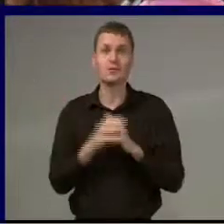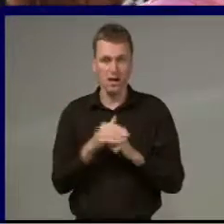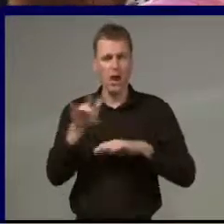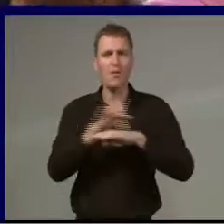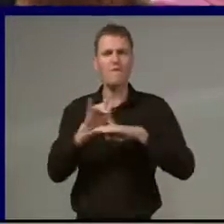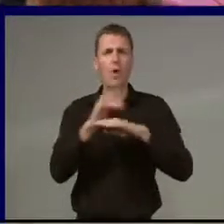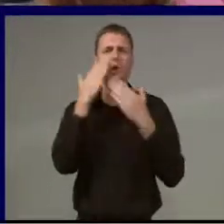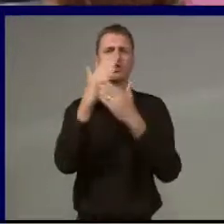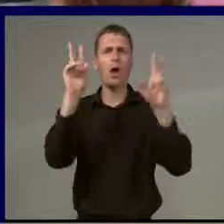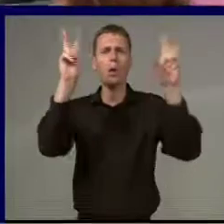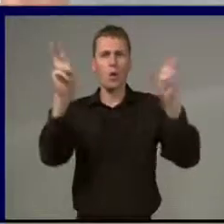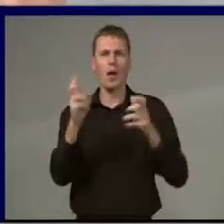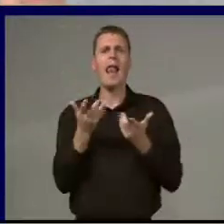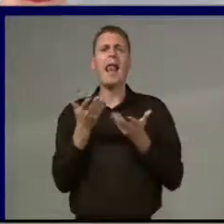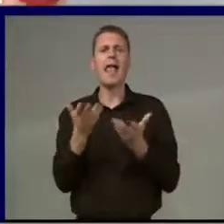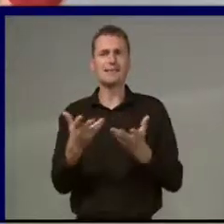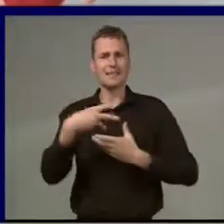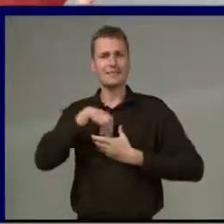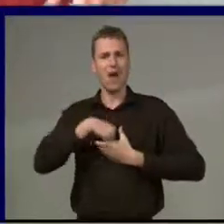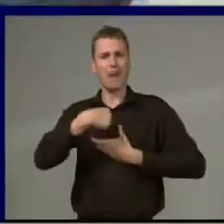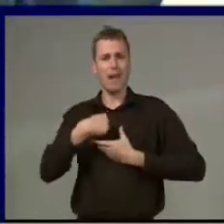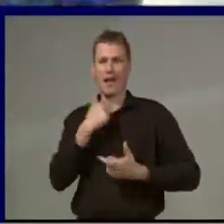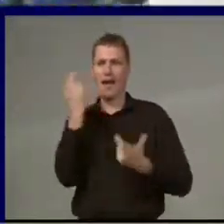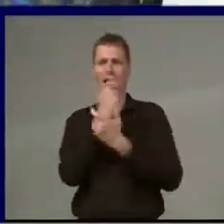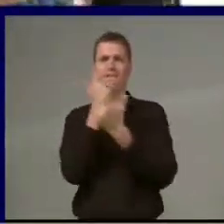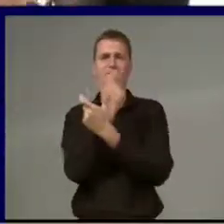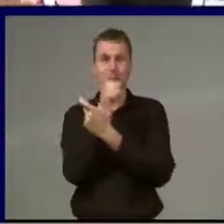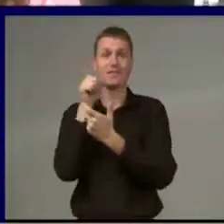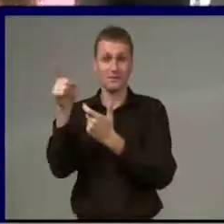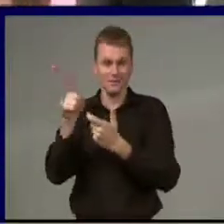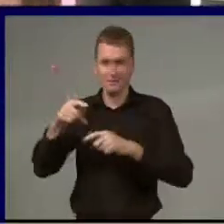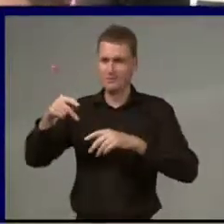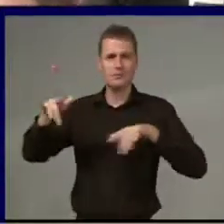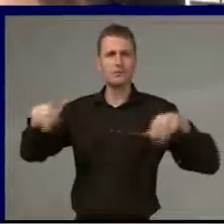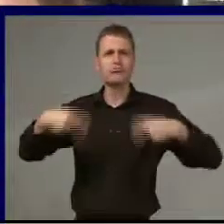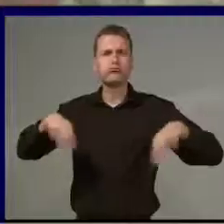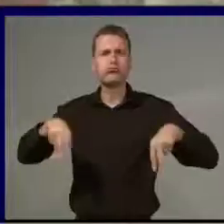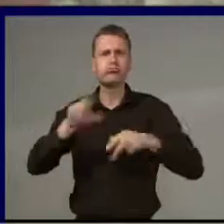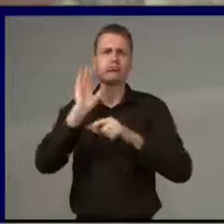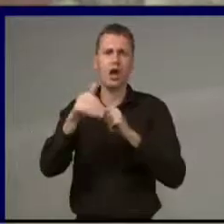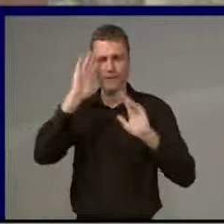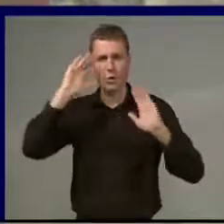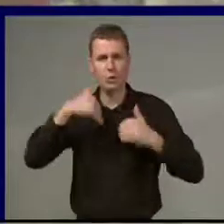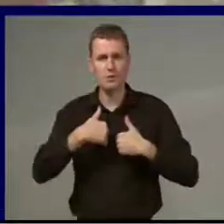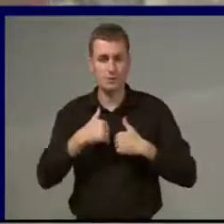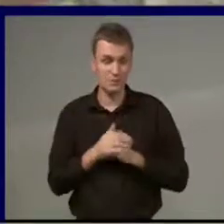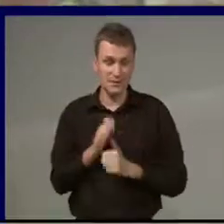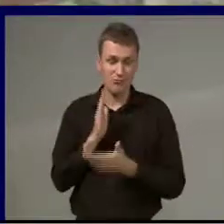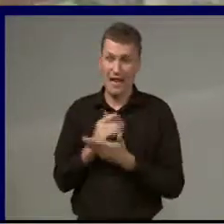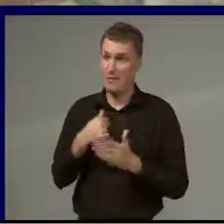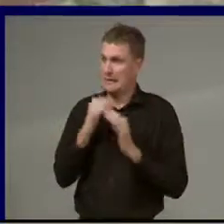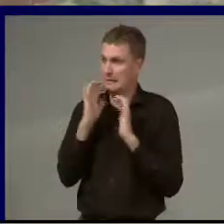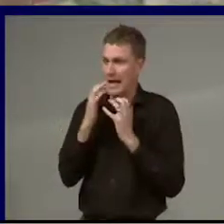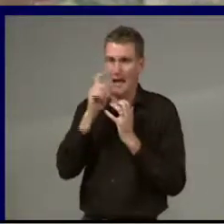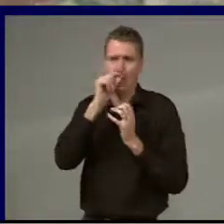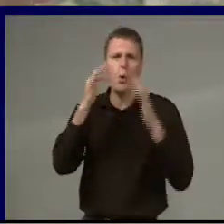show reflecting on his own experience with autism. I was scared about all the negative feedback from the audience